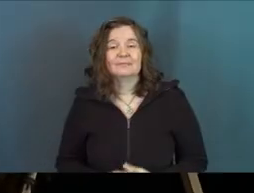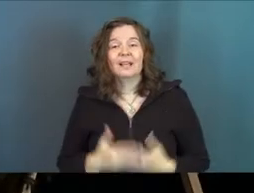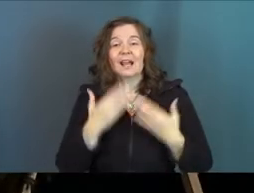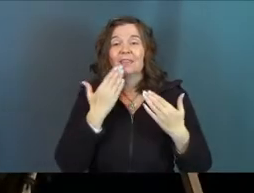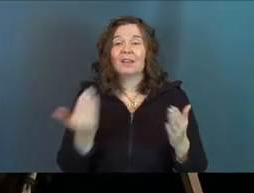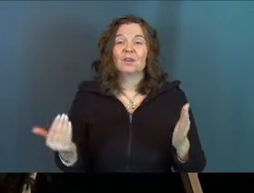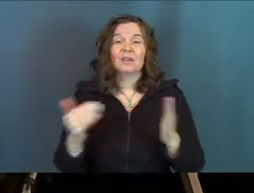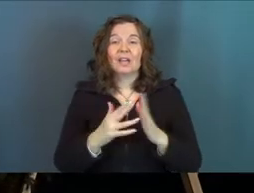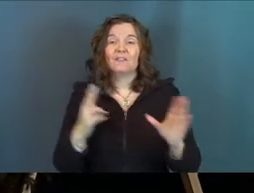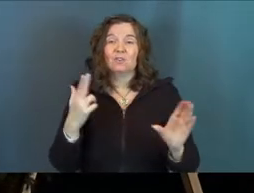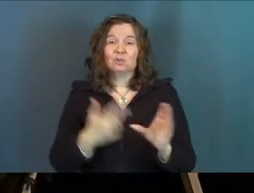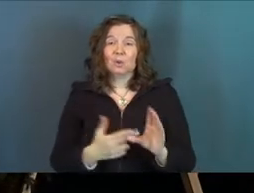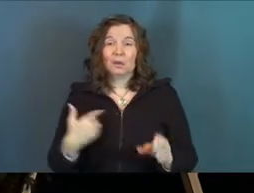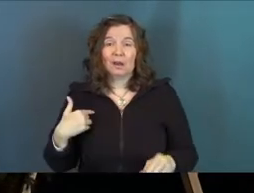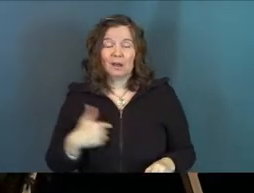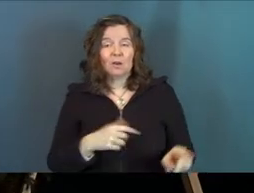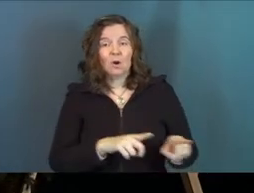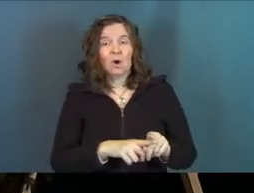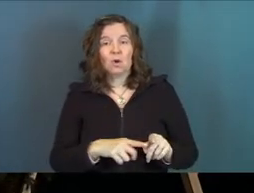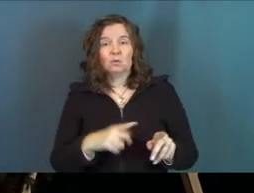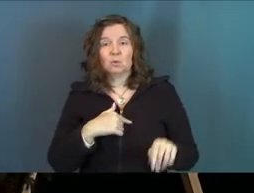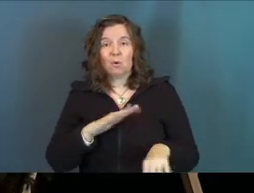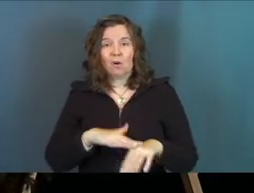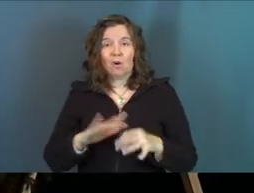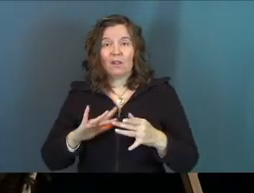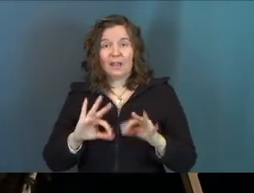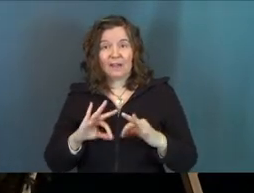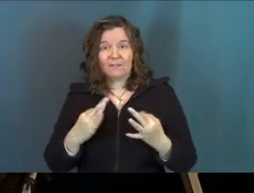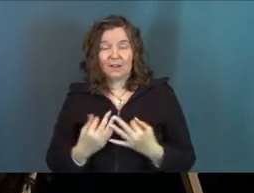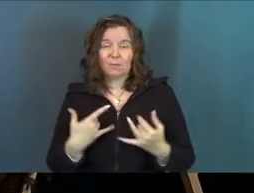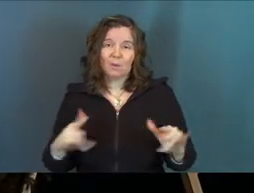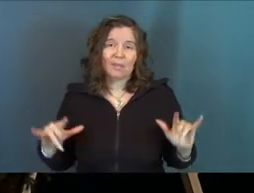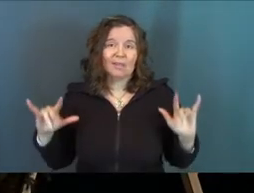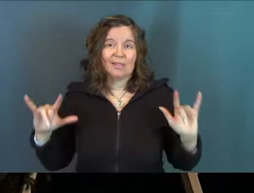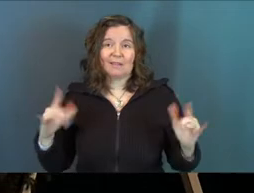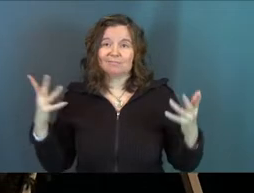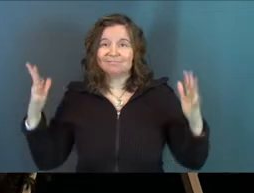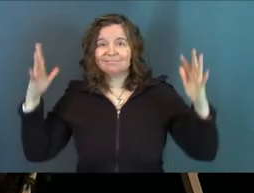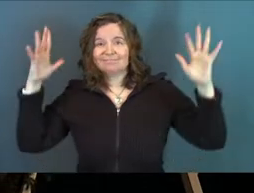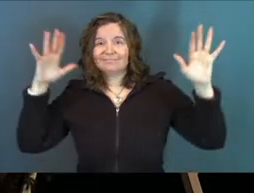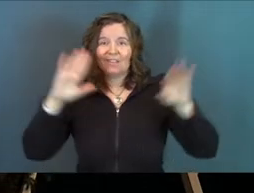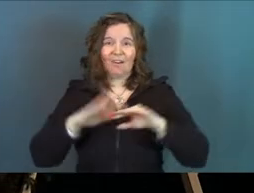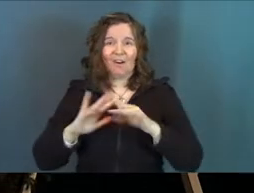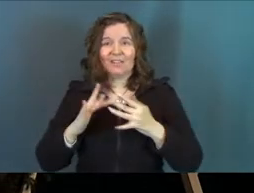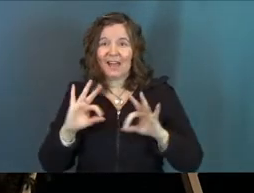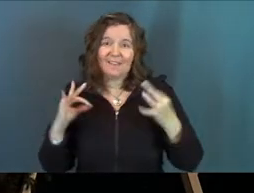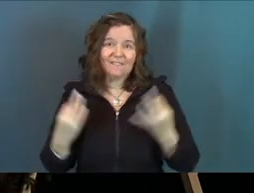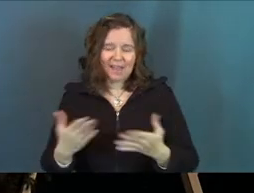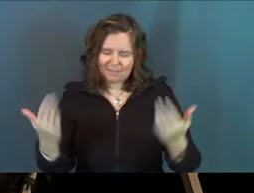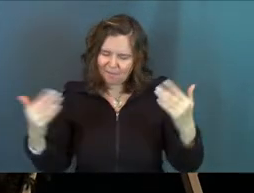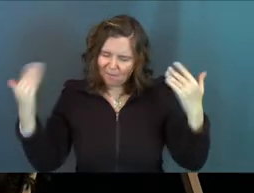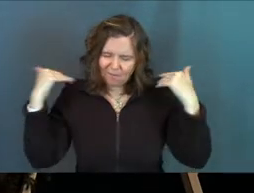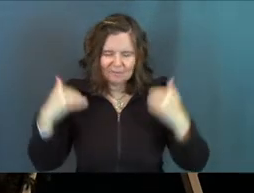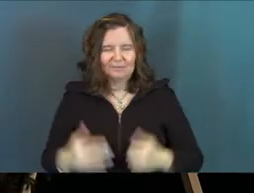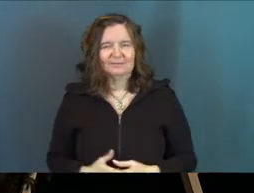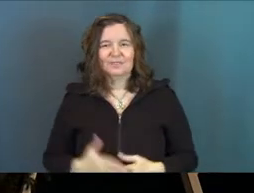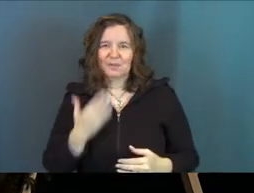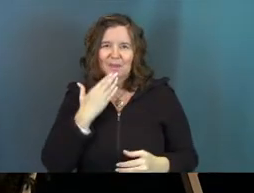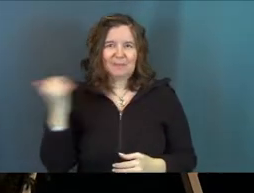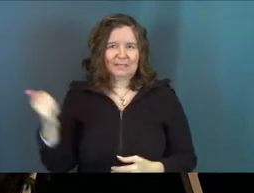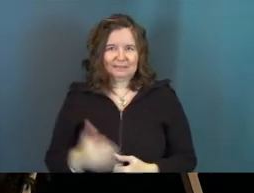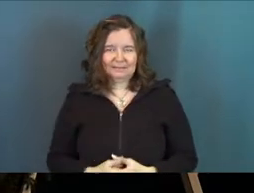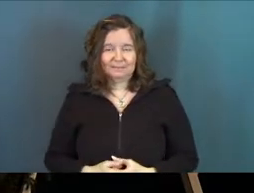Well, I thank you guys again for joining us. Also, shout out to our online family. We love you guys. Make some noise for the online fam. Come on. You guys are the